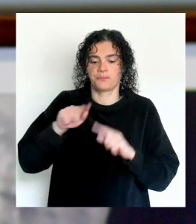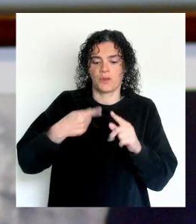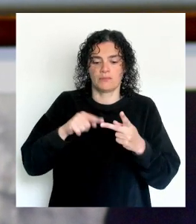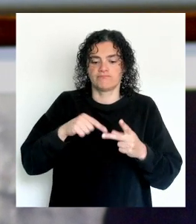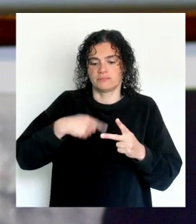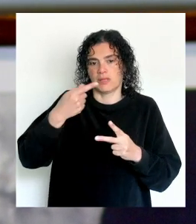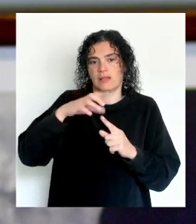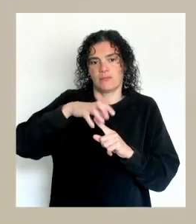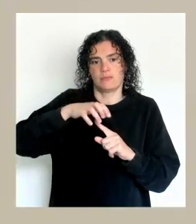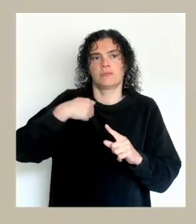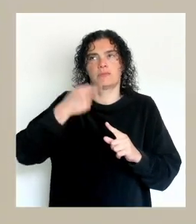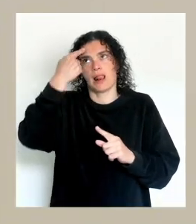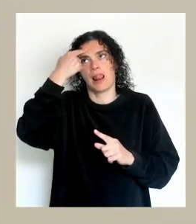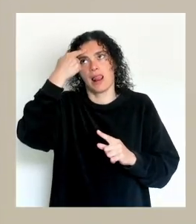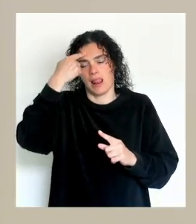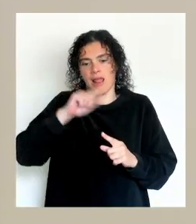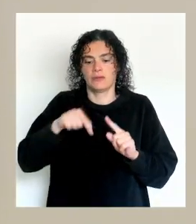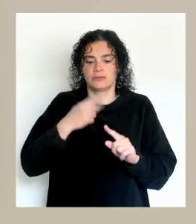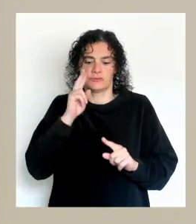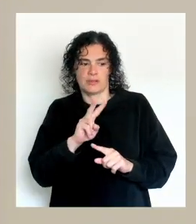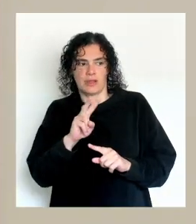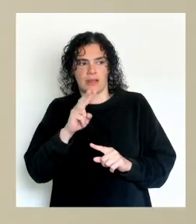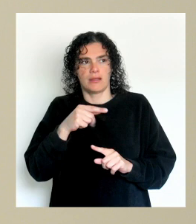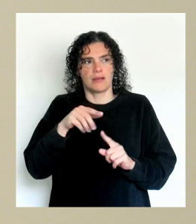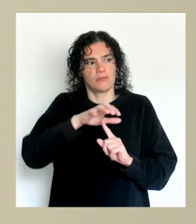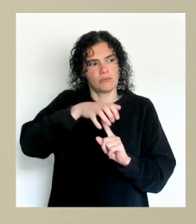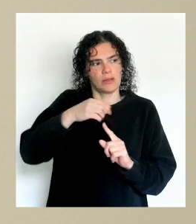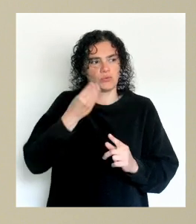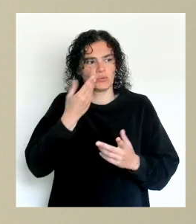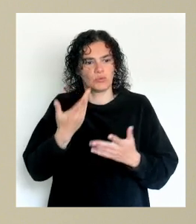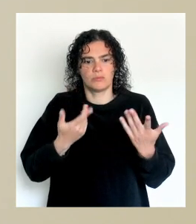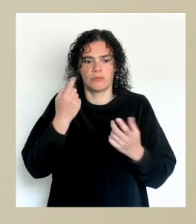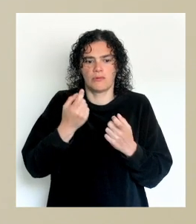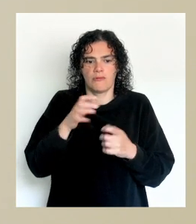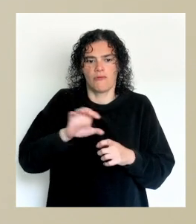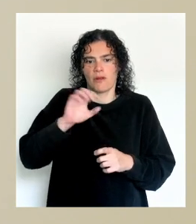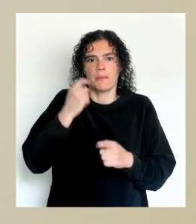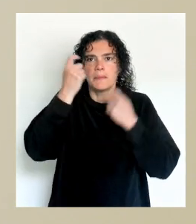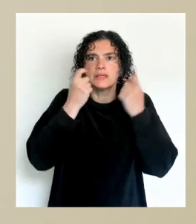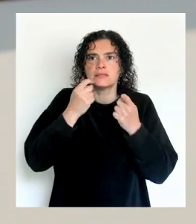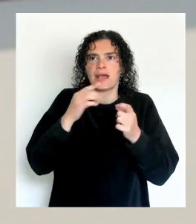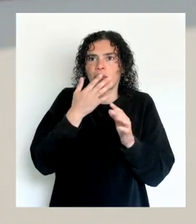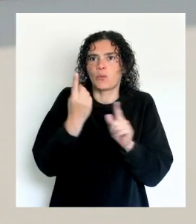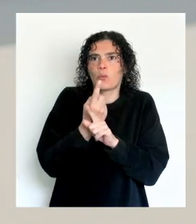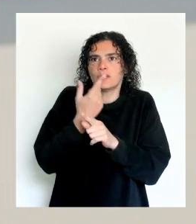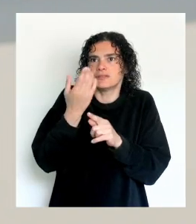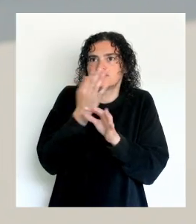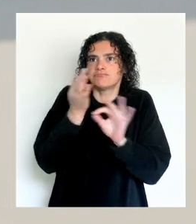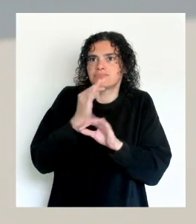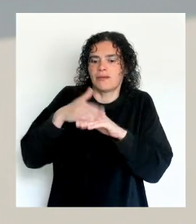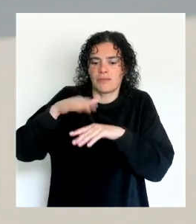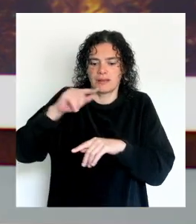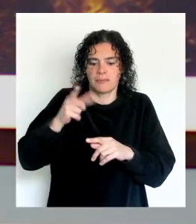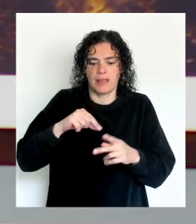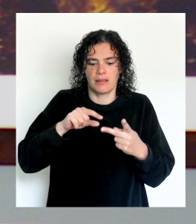the Mind, which is looking at mushrooms as an idea for thinking about the fantastical and sometimes the